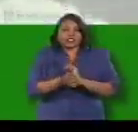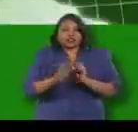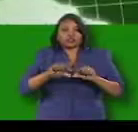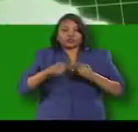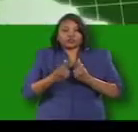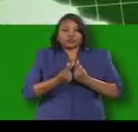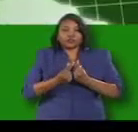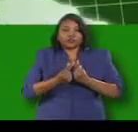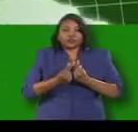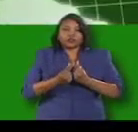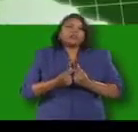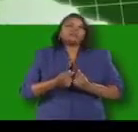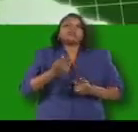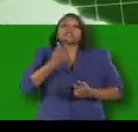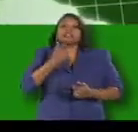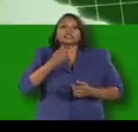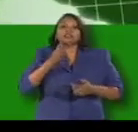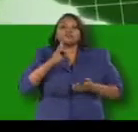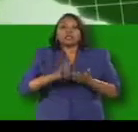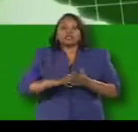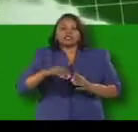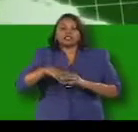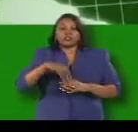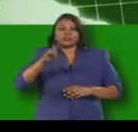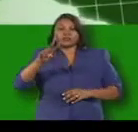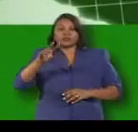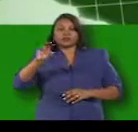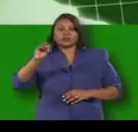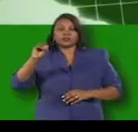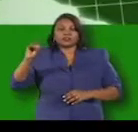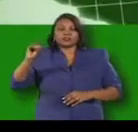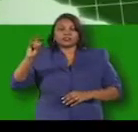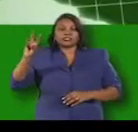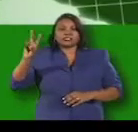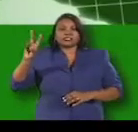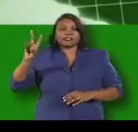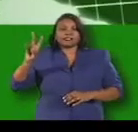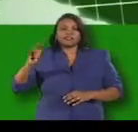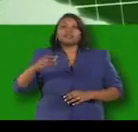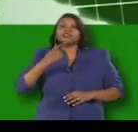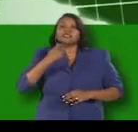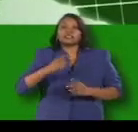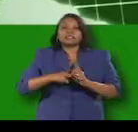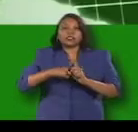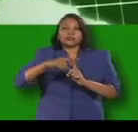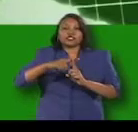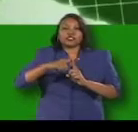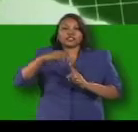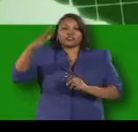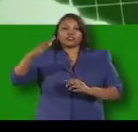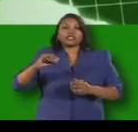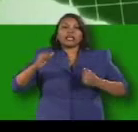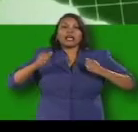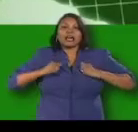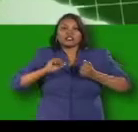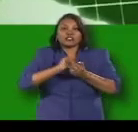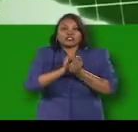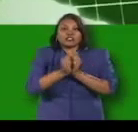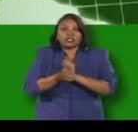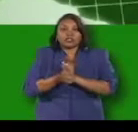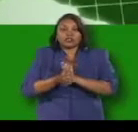change. Its 2007 report found that temperature increases have already affected many physical